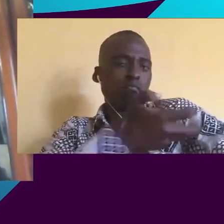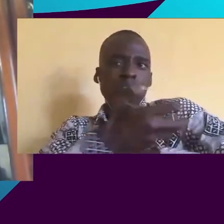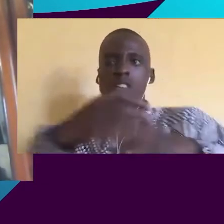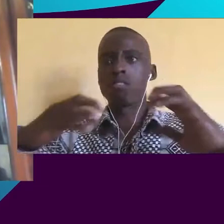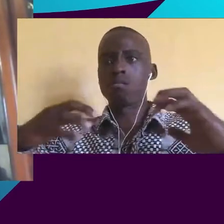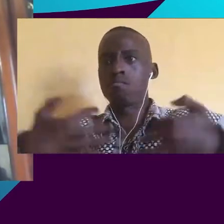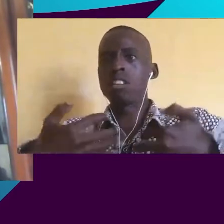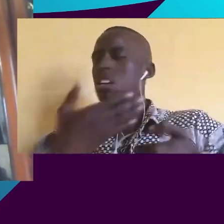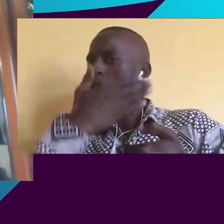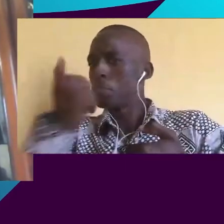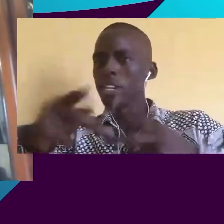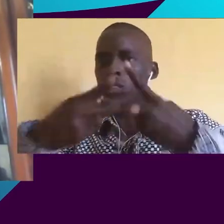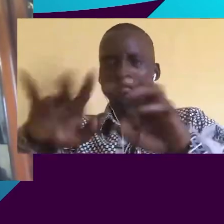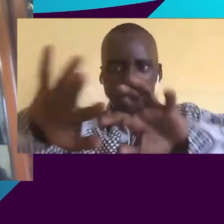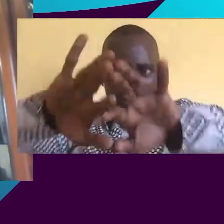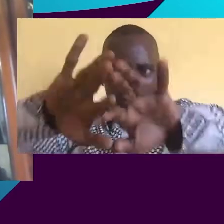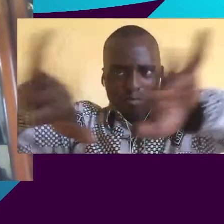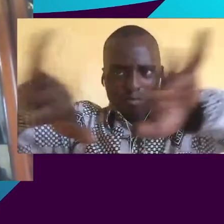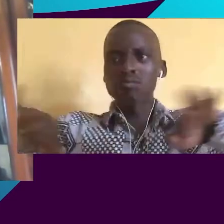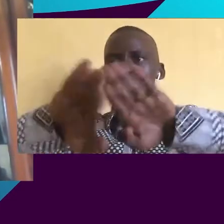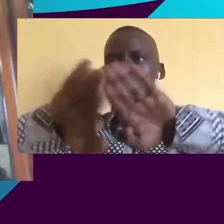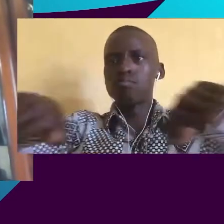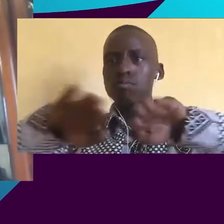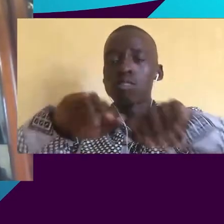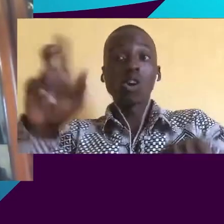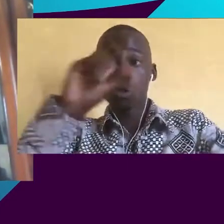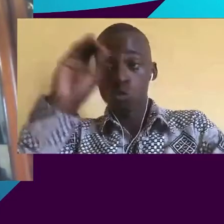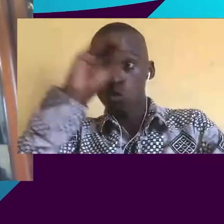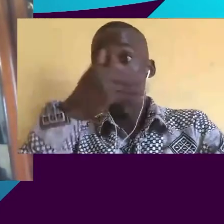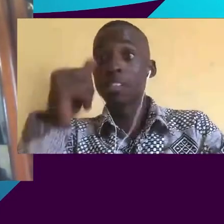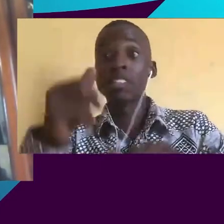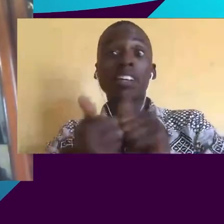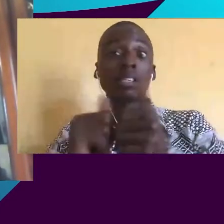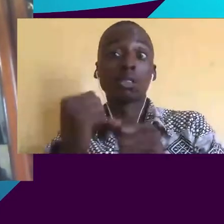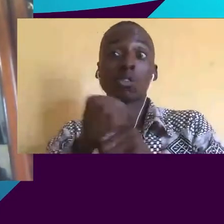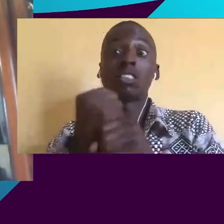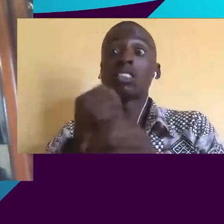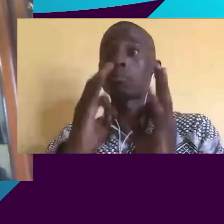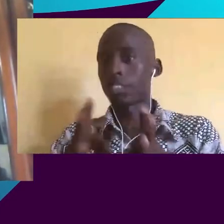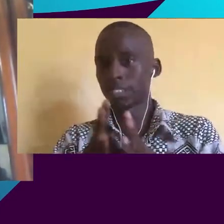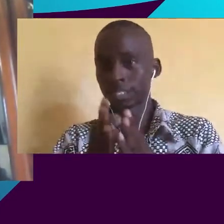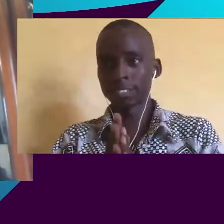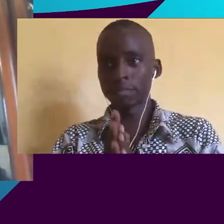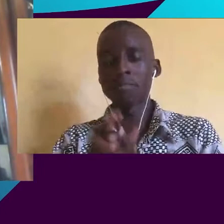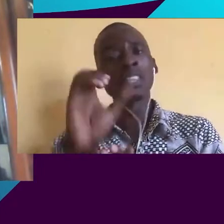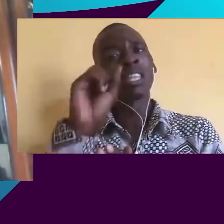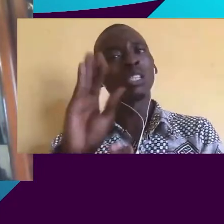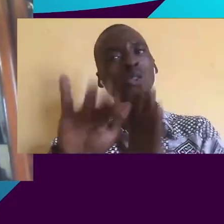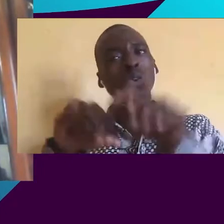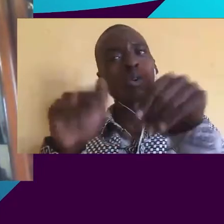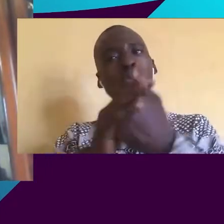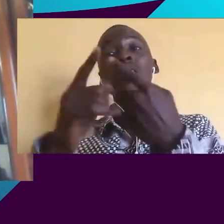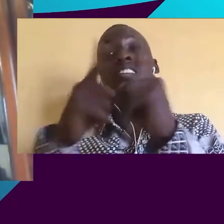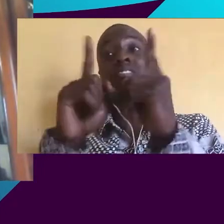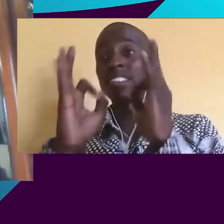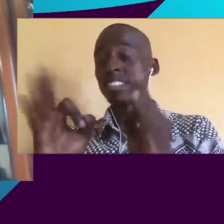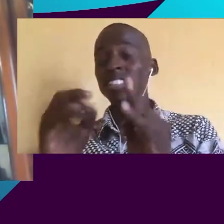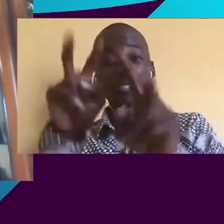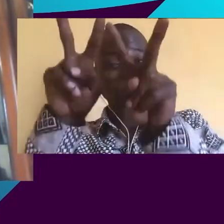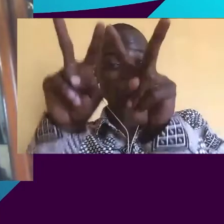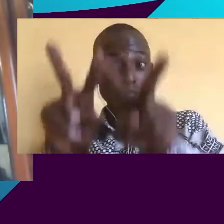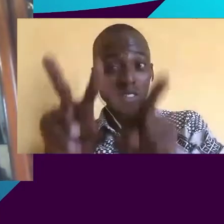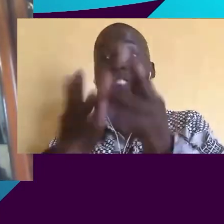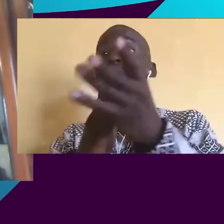for the classic games where they are going to be able to do certain things. So all different things, if you look at the realities, first and